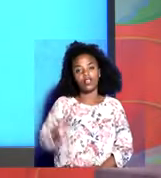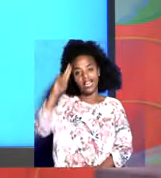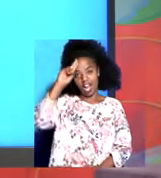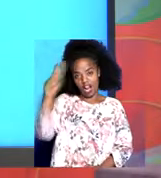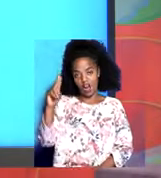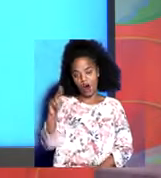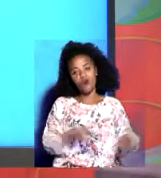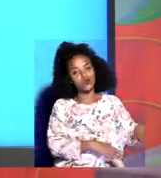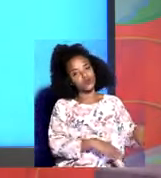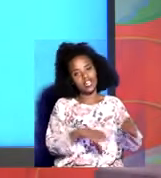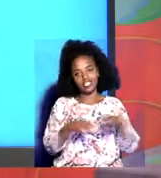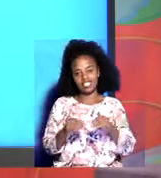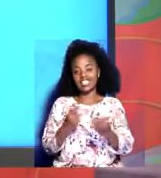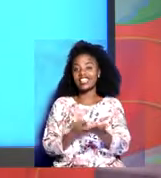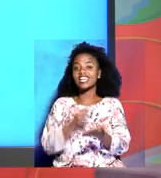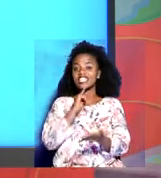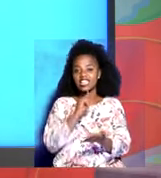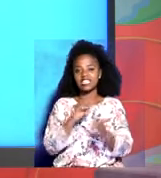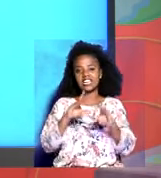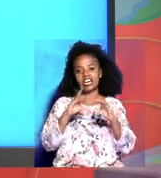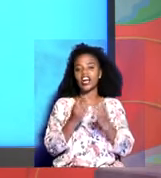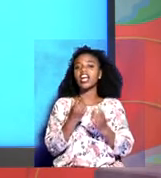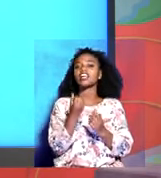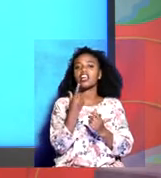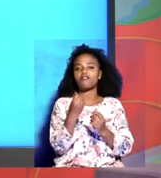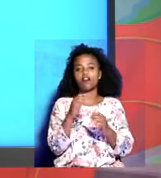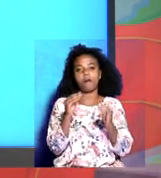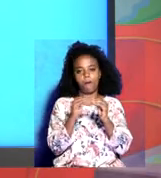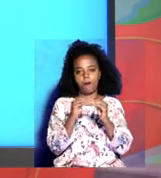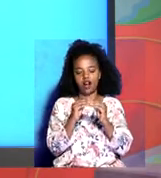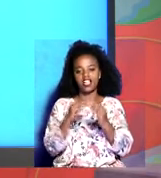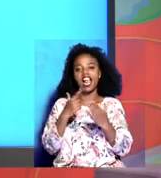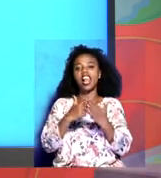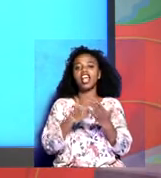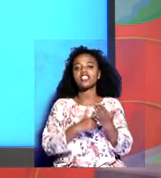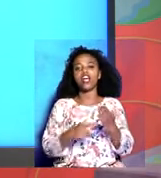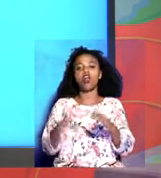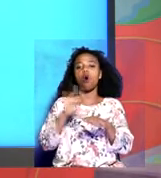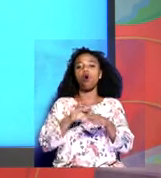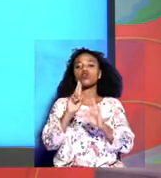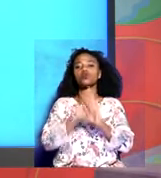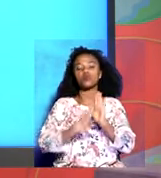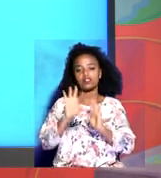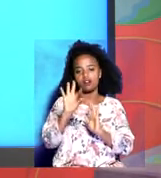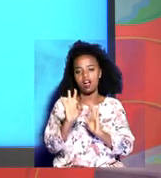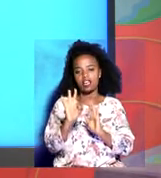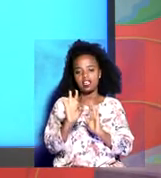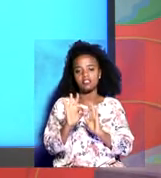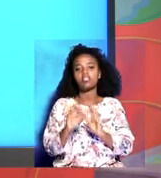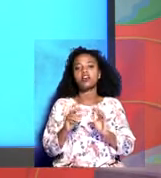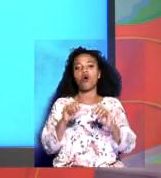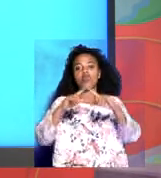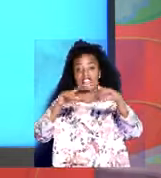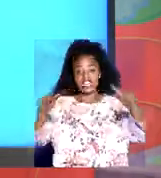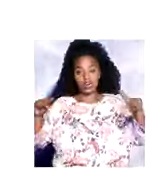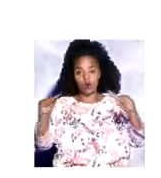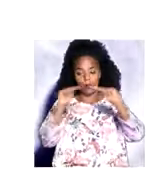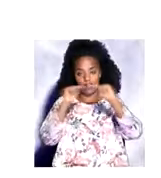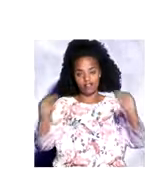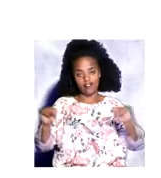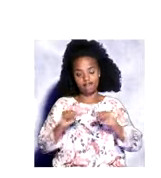Hello dear students, this is grade 11 mathematics lesson on unit 9, further on trigonometric